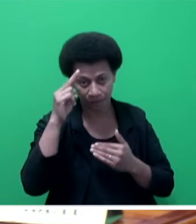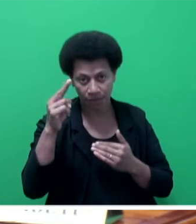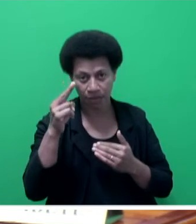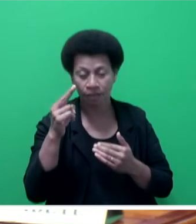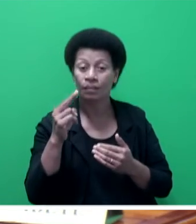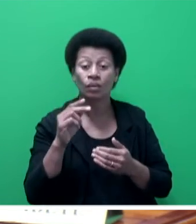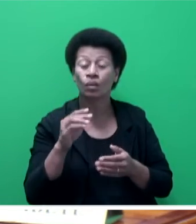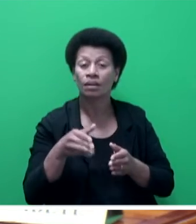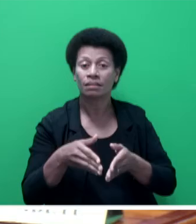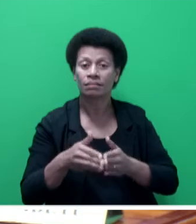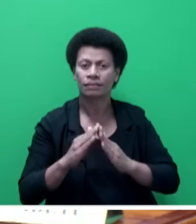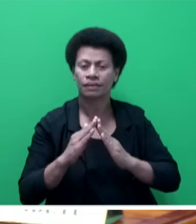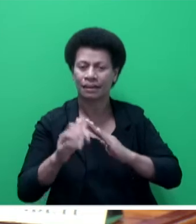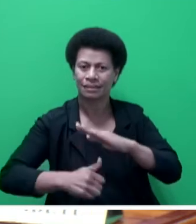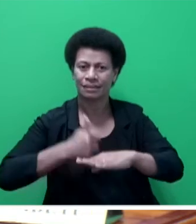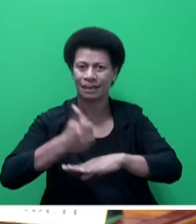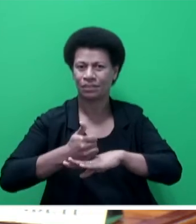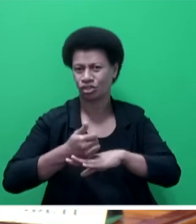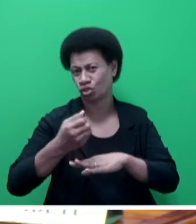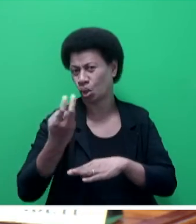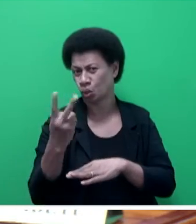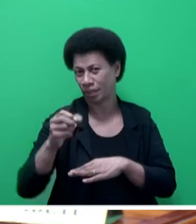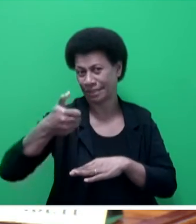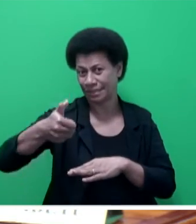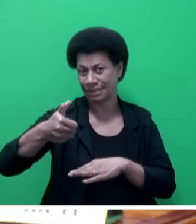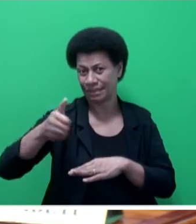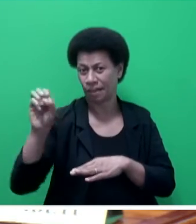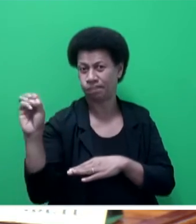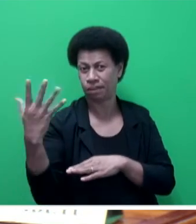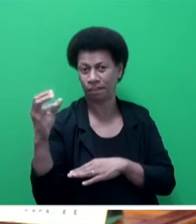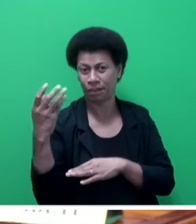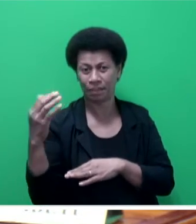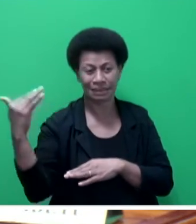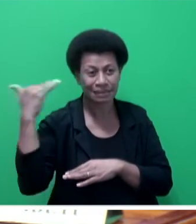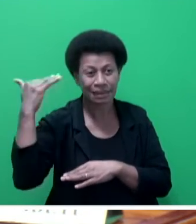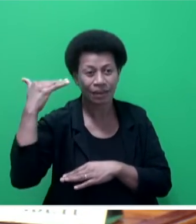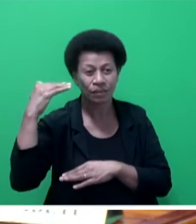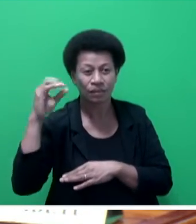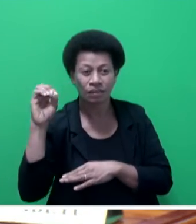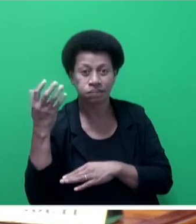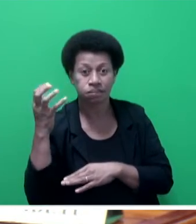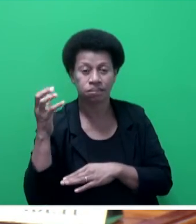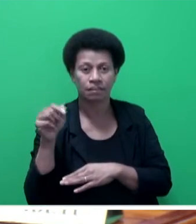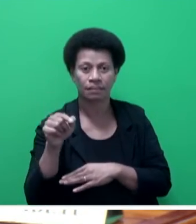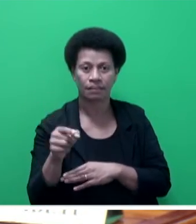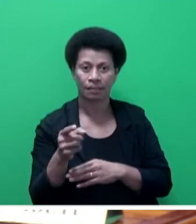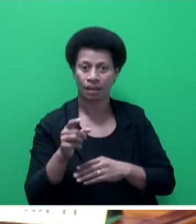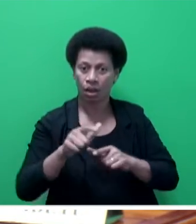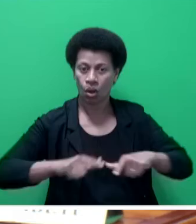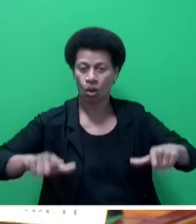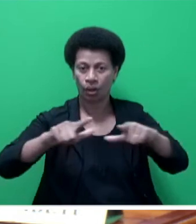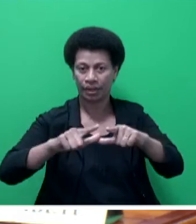install an additional 26 sirens for Vitileum. Those 26 sirens, Mr. Speaker, sir, the locations have